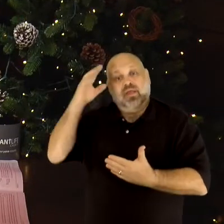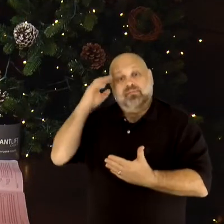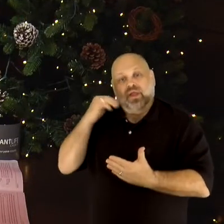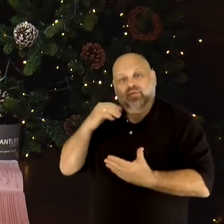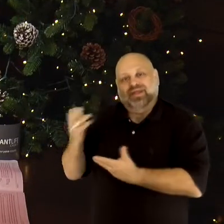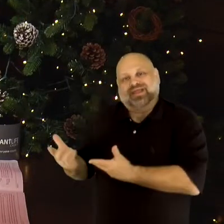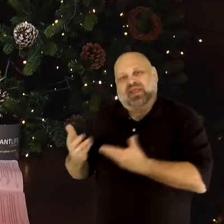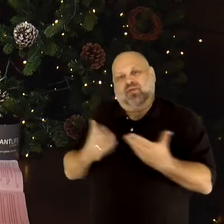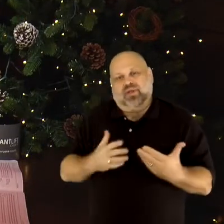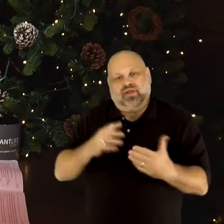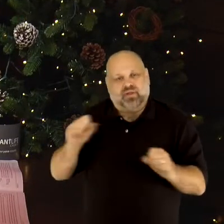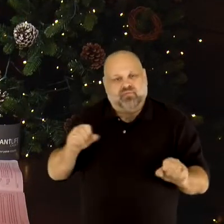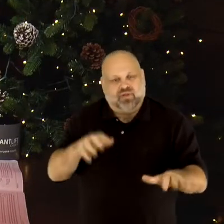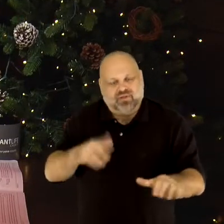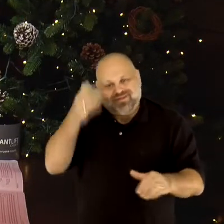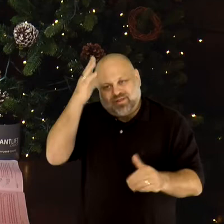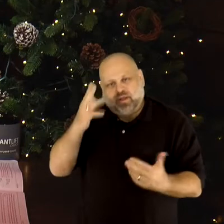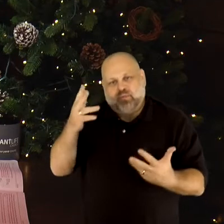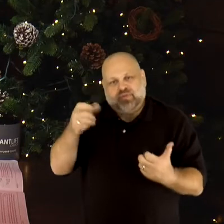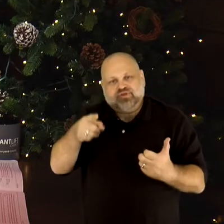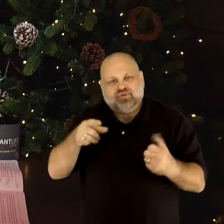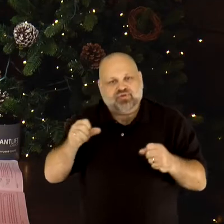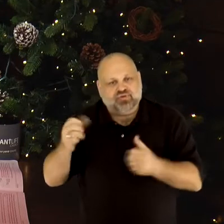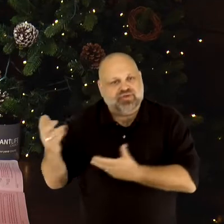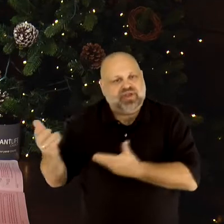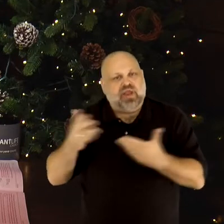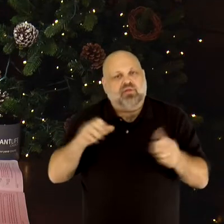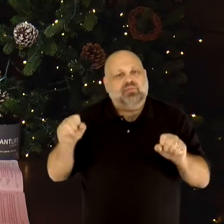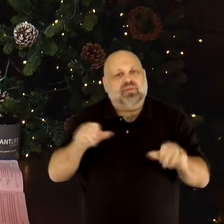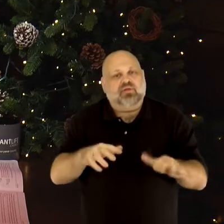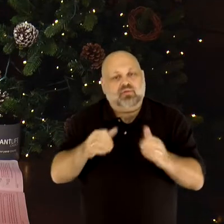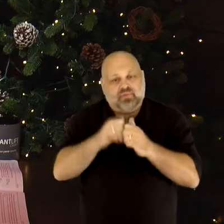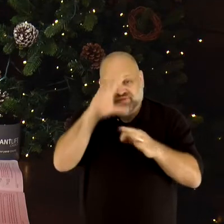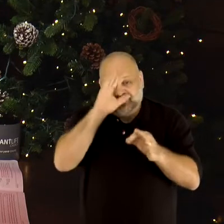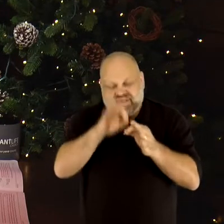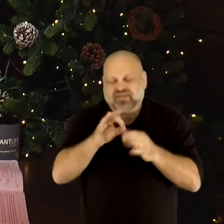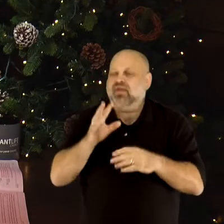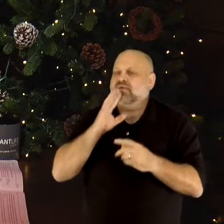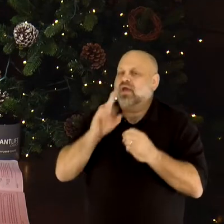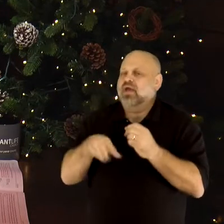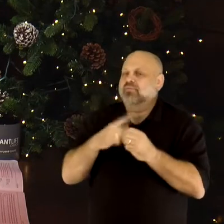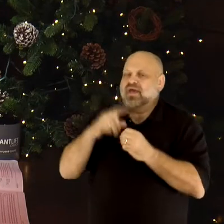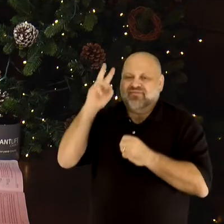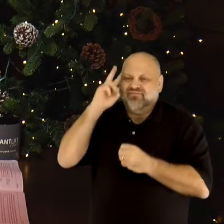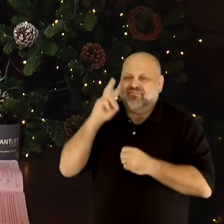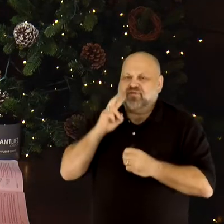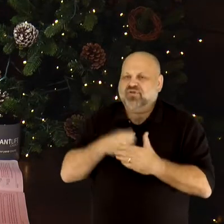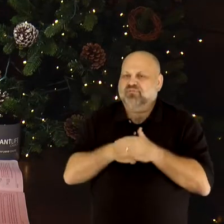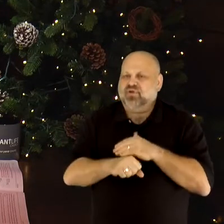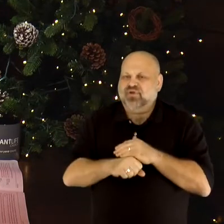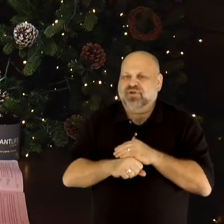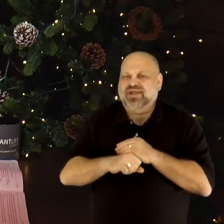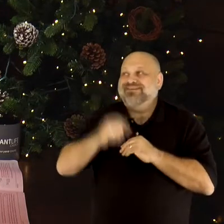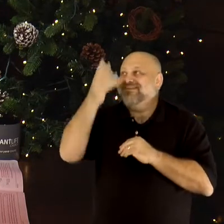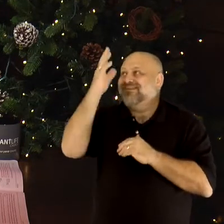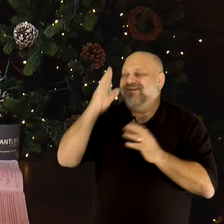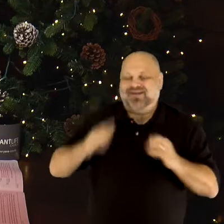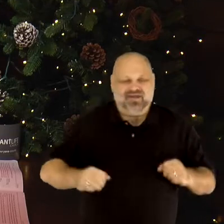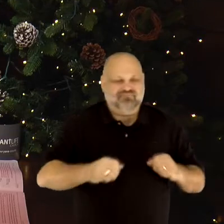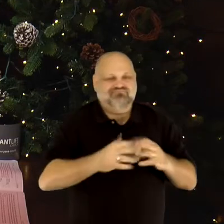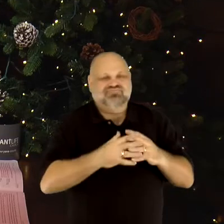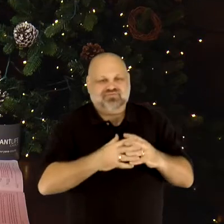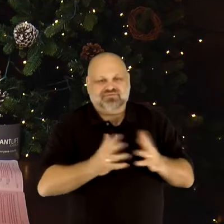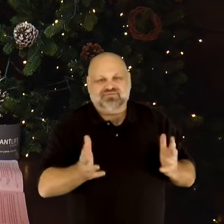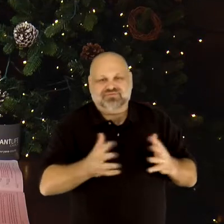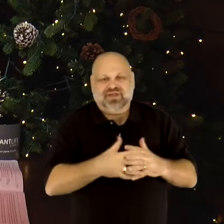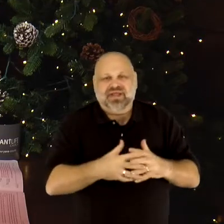you to carry the miracle with faith. We talk about the virgin birth, the immaculate conception, then Jesus' birth, but